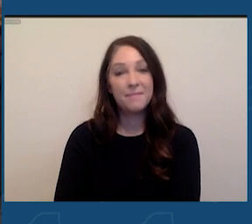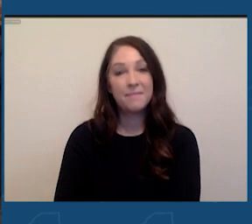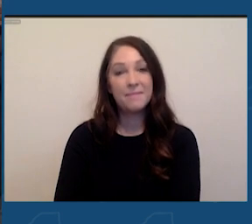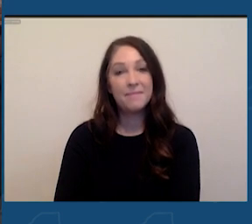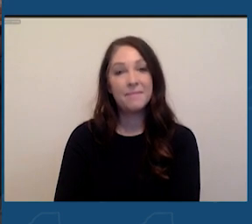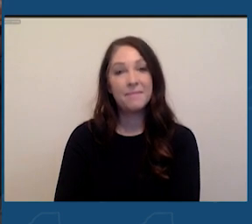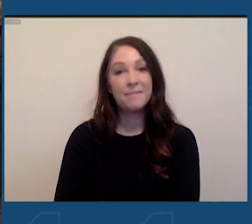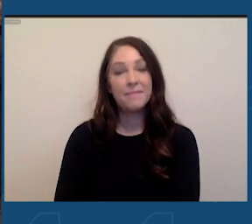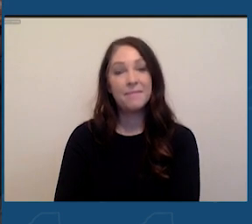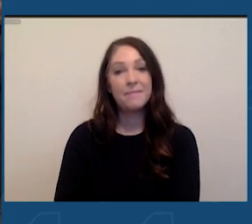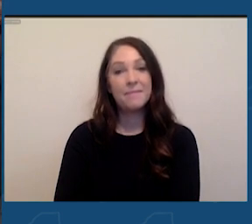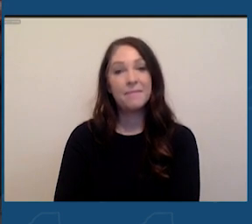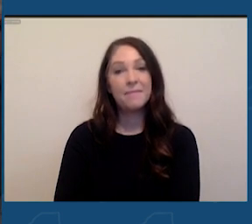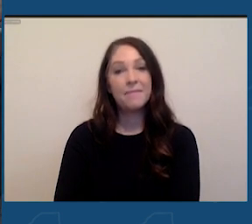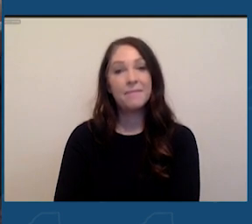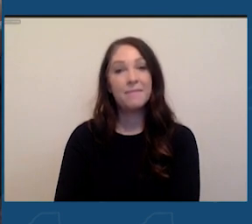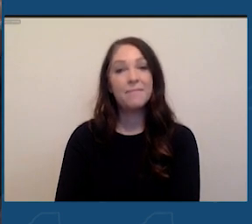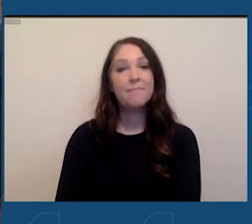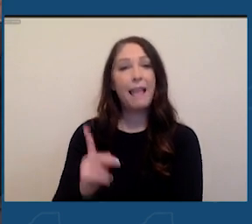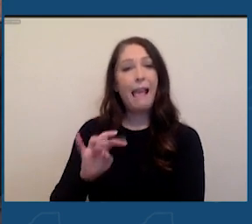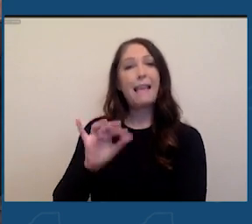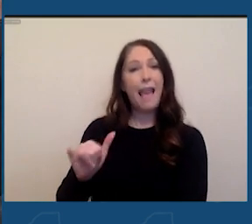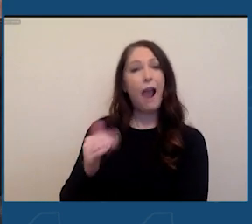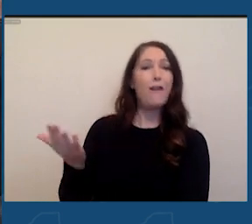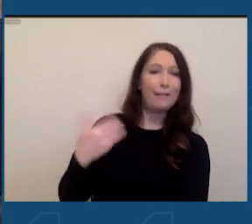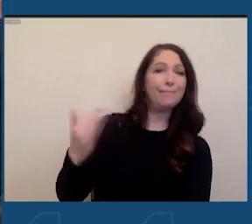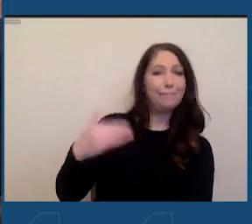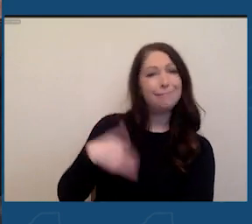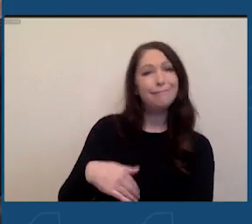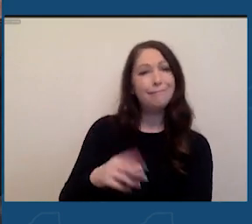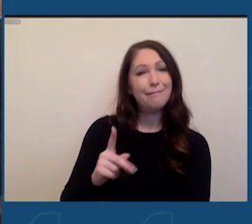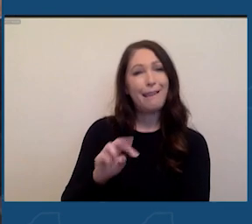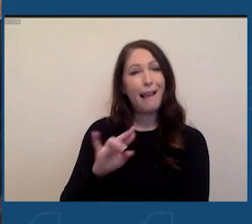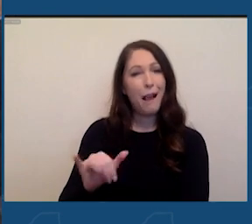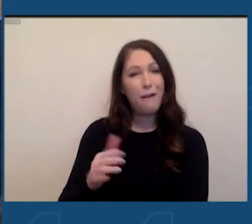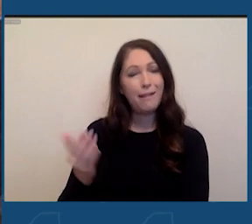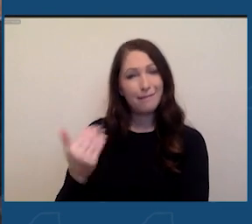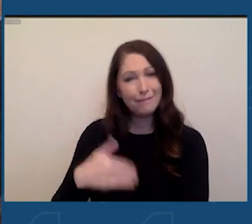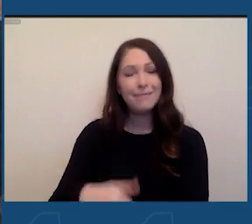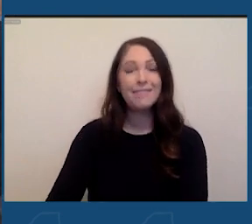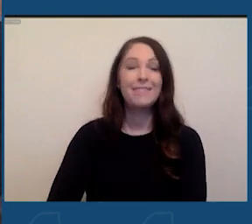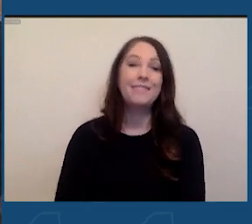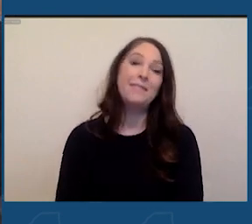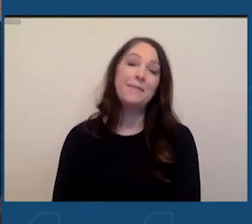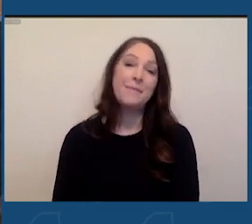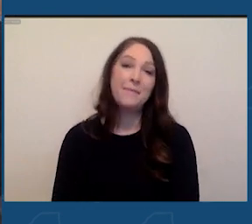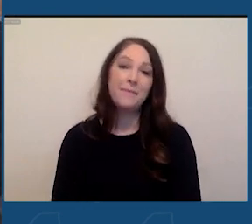Carrie, come on, Carrie. Right there. There we go. We're going to look right here, everyone.